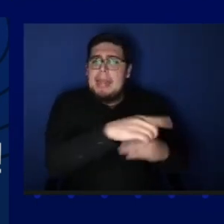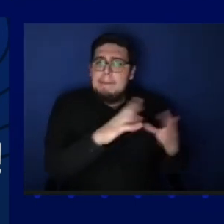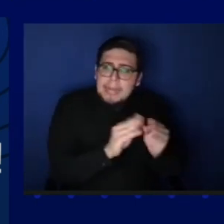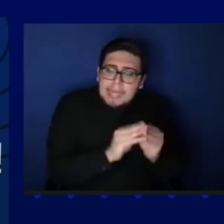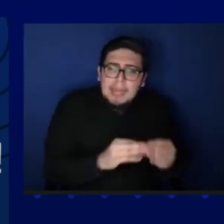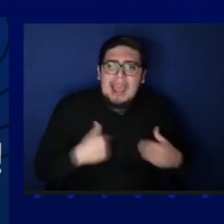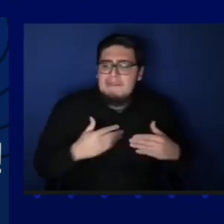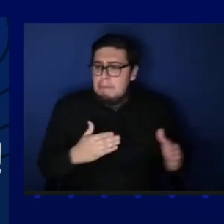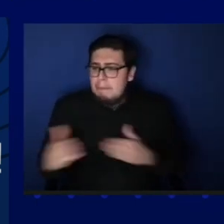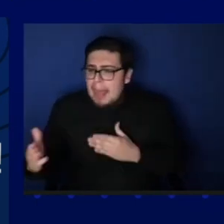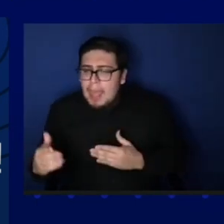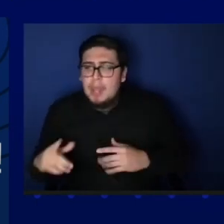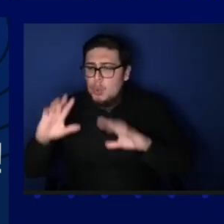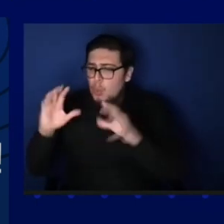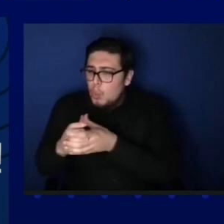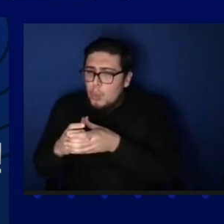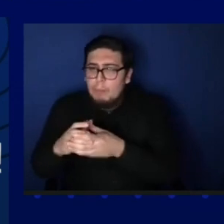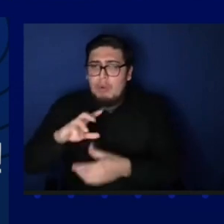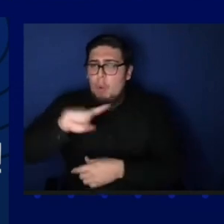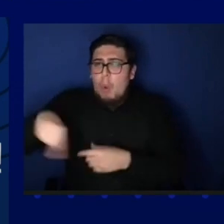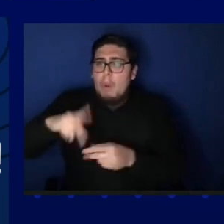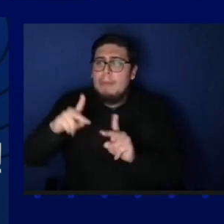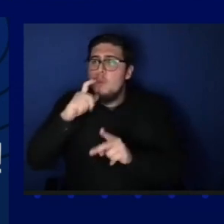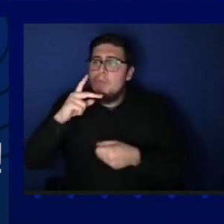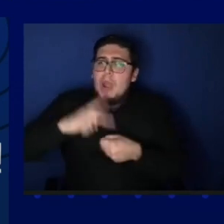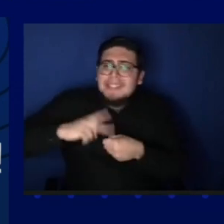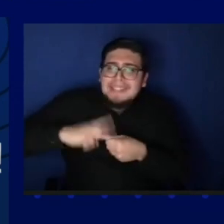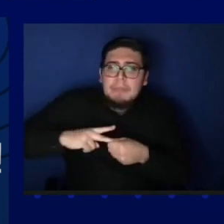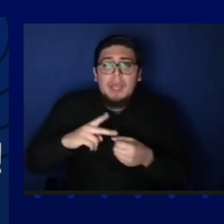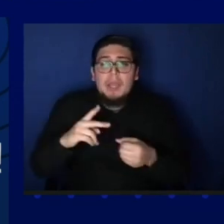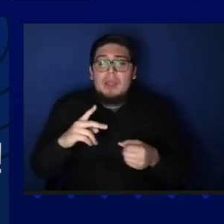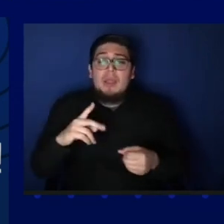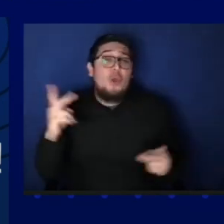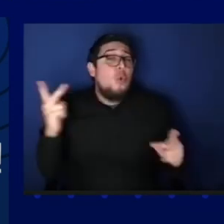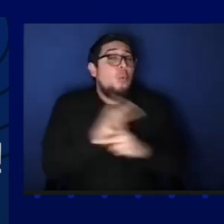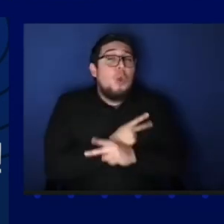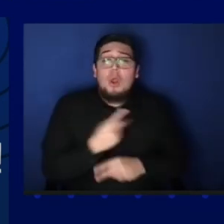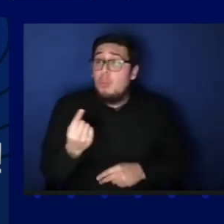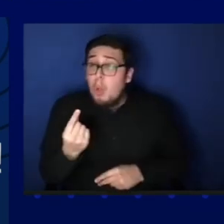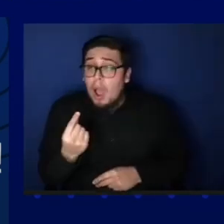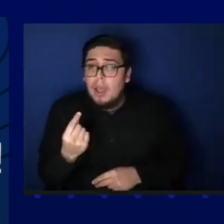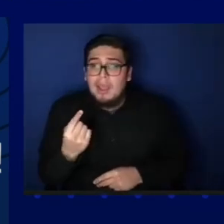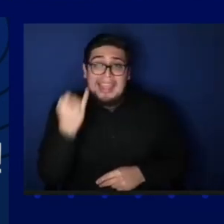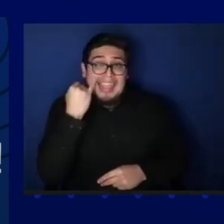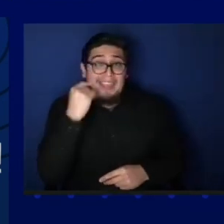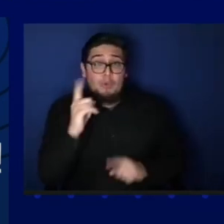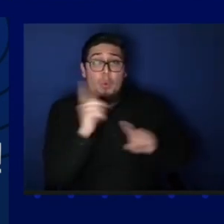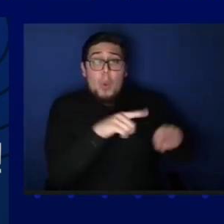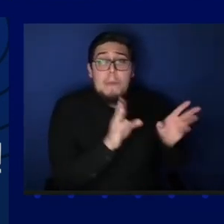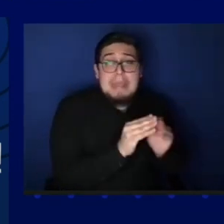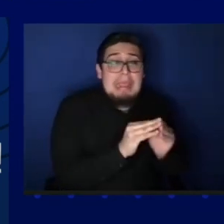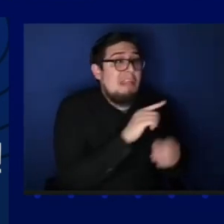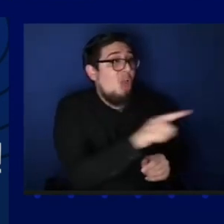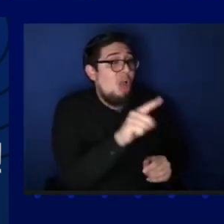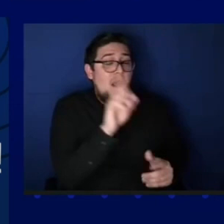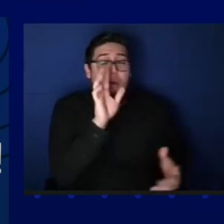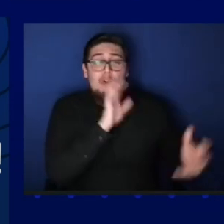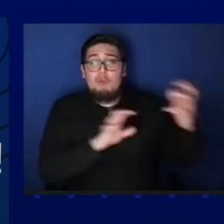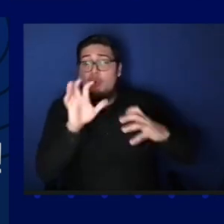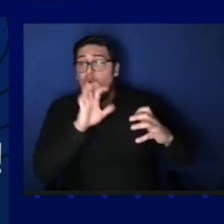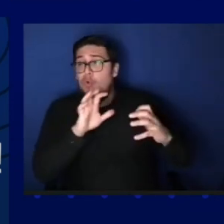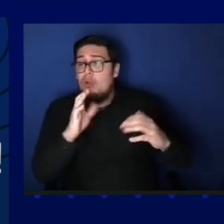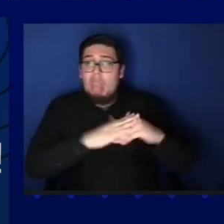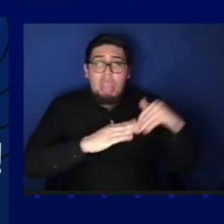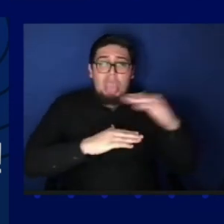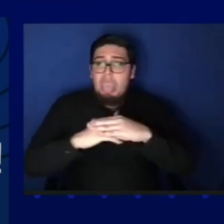participate. The worst thing is to have it be confusing and awkward because people are talking over each other and you're stepping on